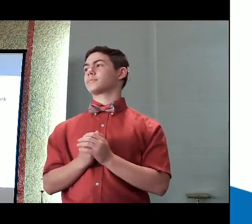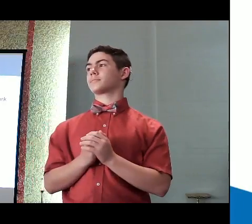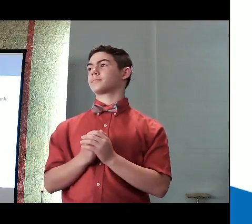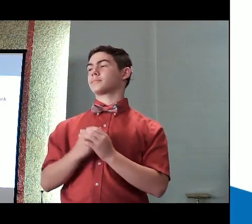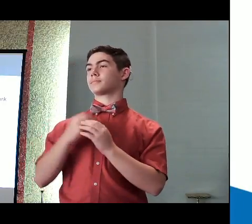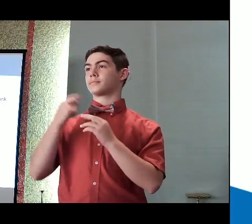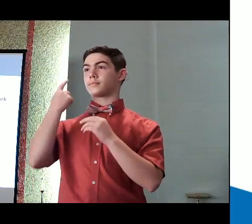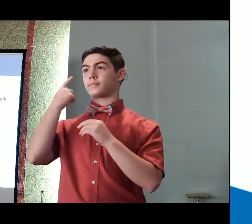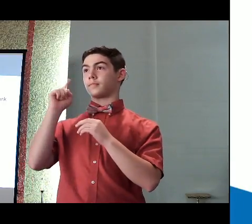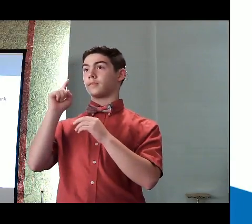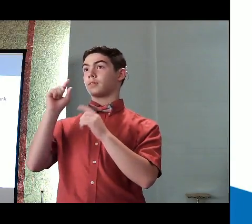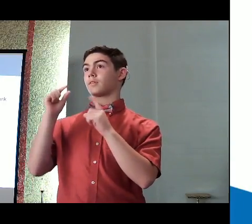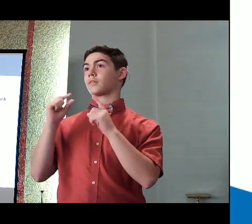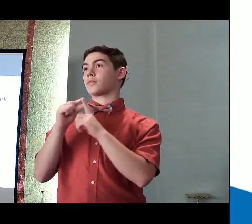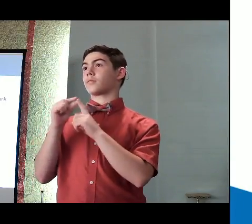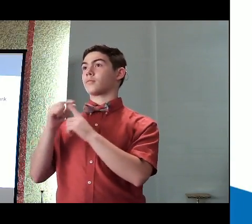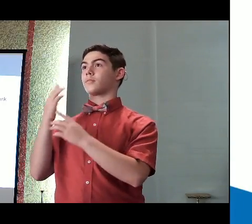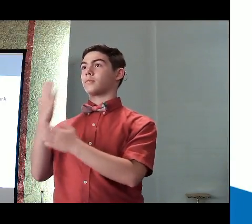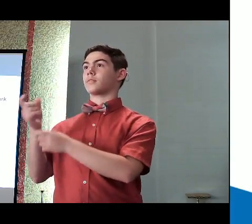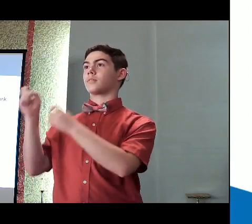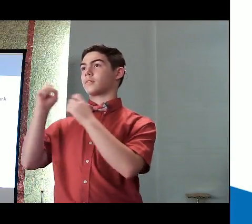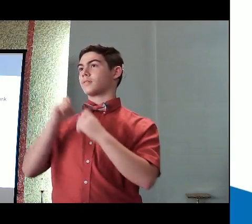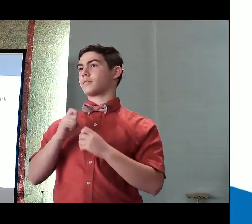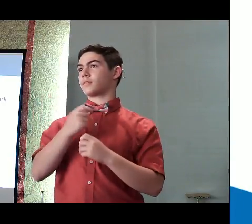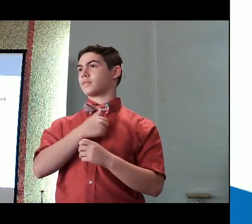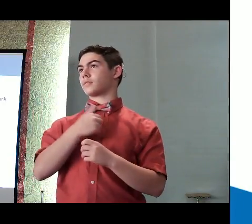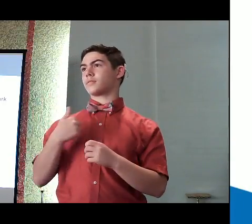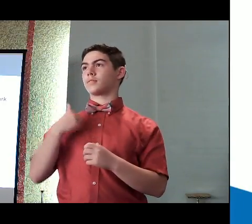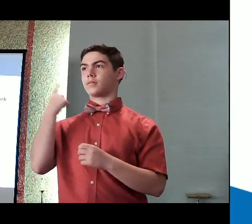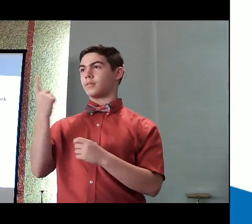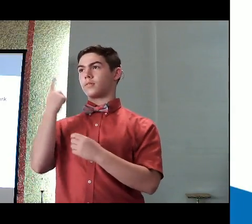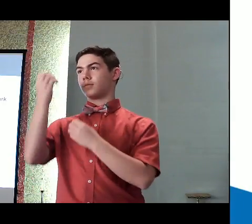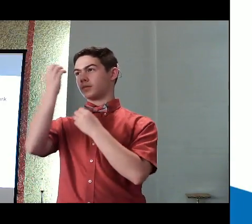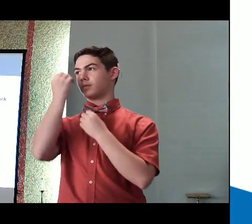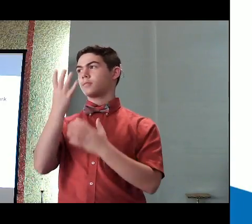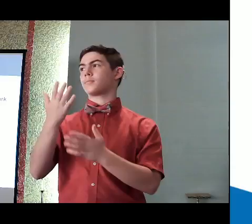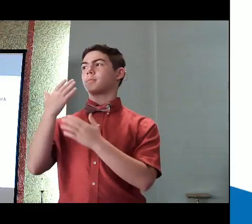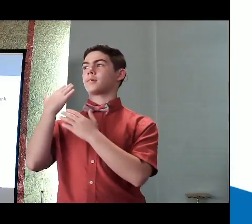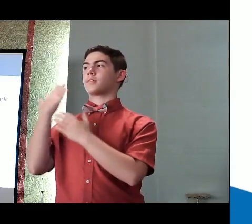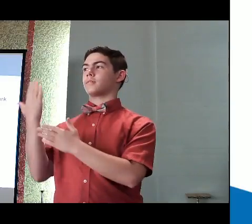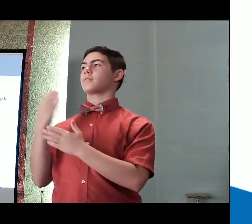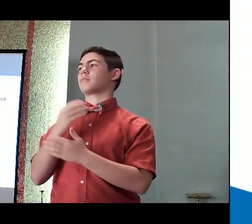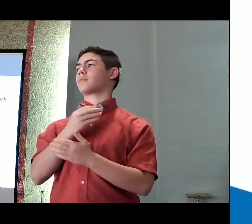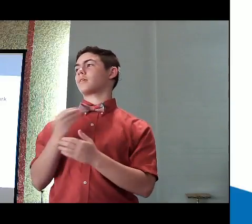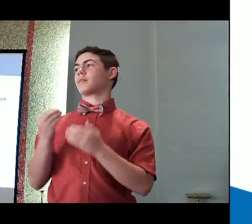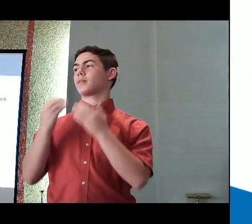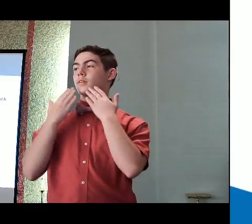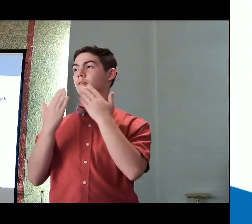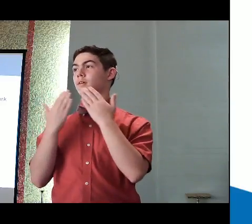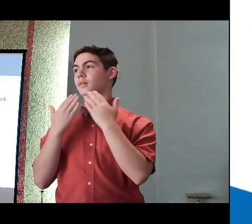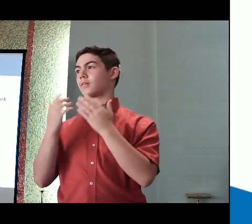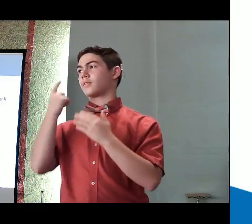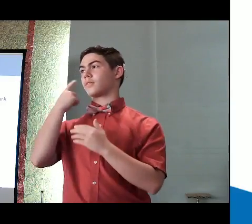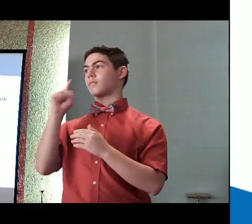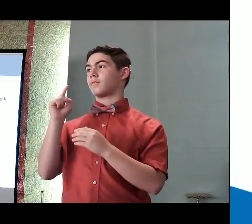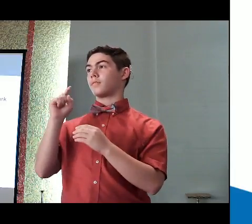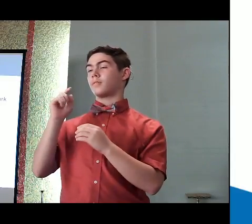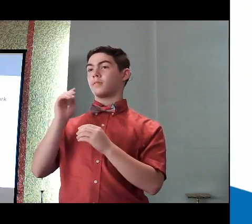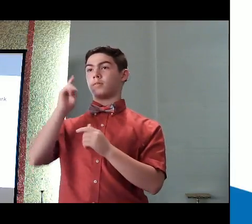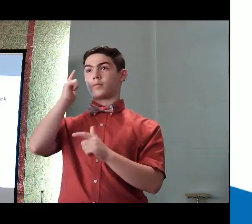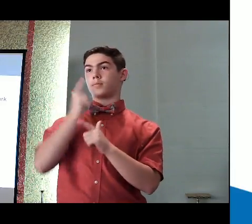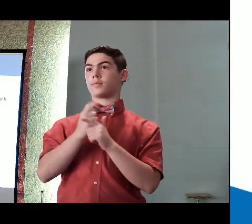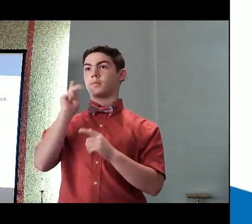direction, your word in our lives, Father? It would be destined to destruction, Father. And we thank you, Lord, for using our brother Pedro